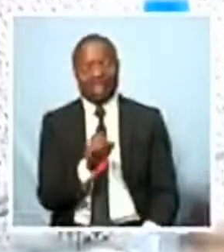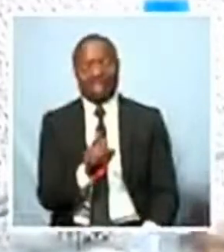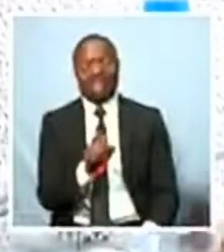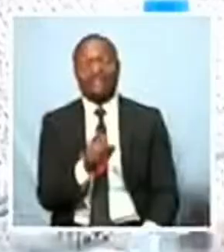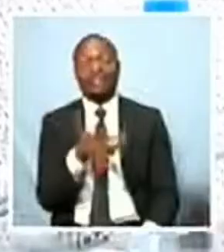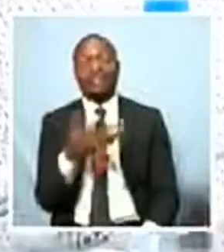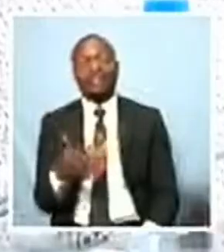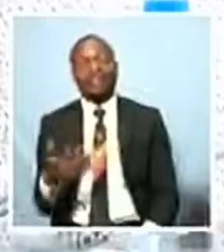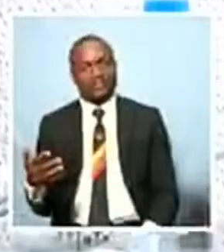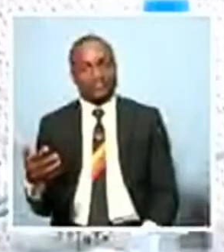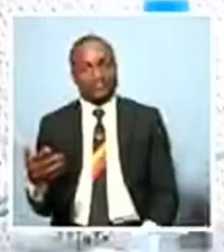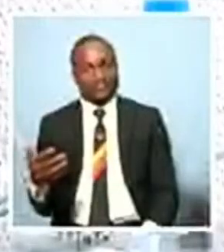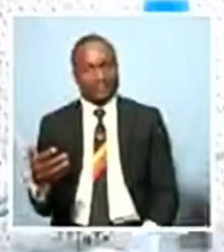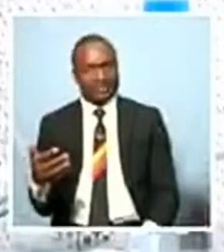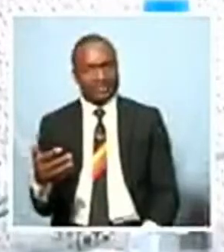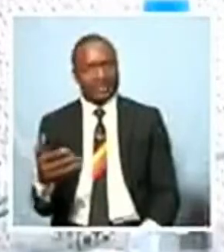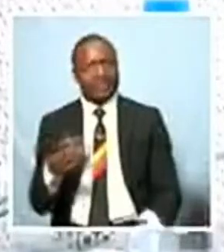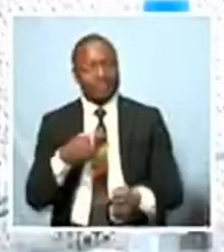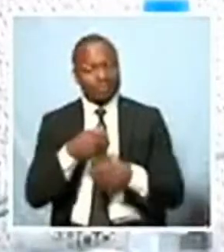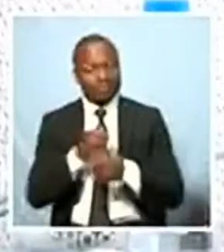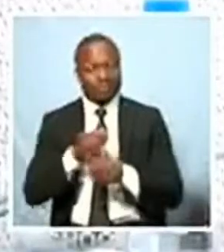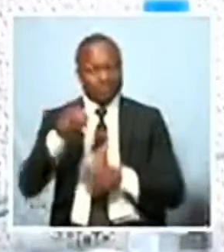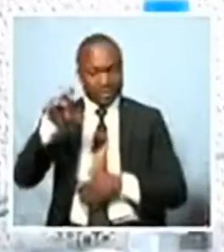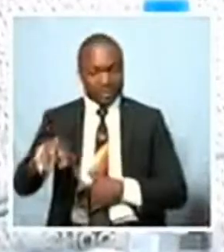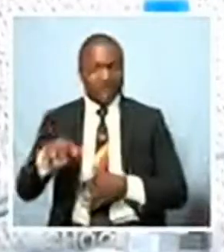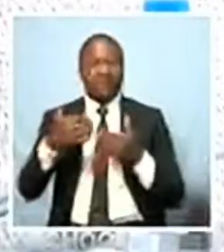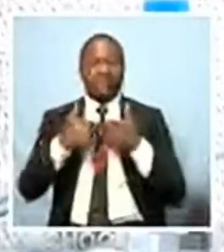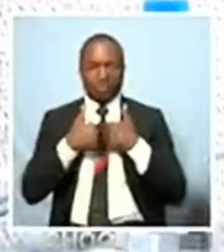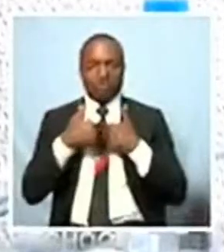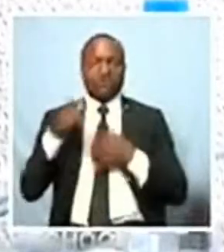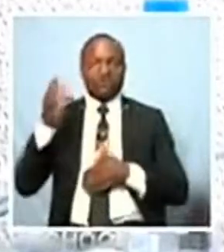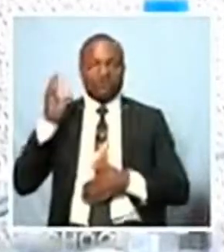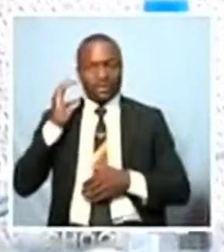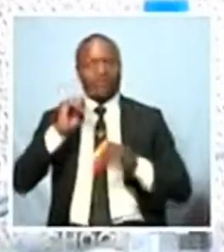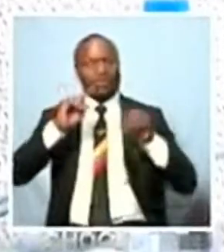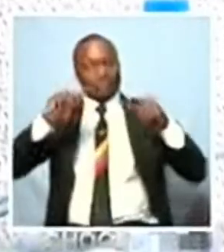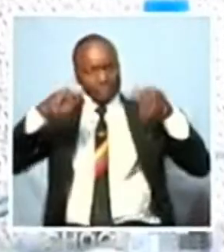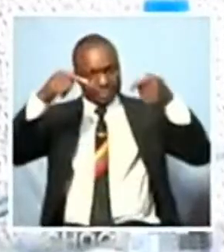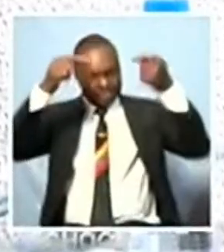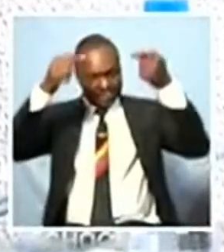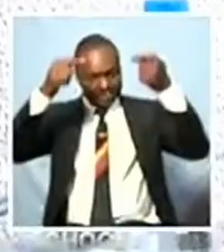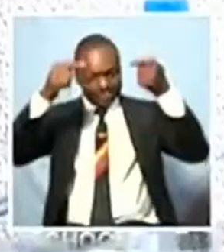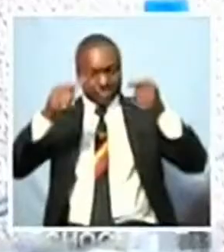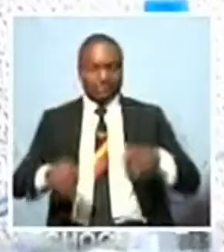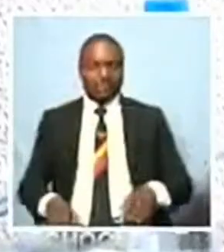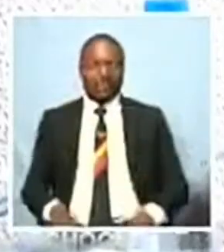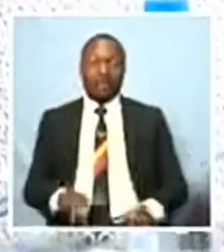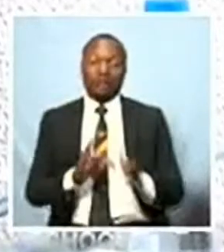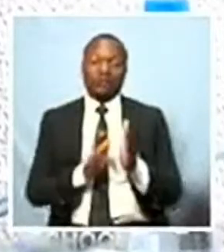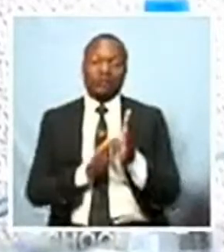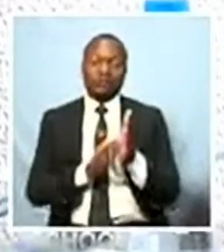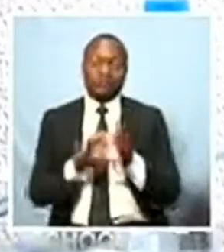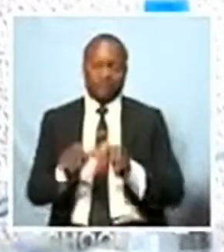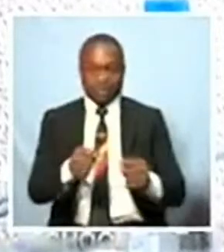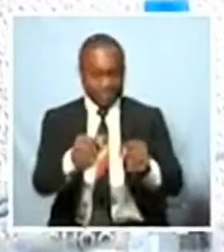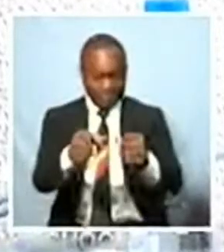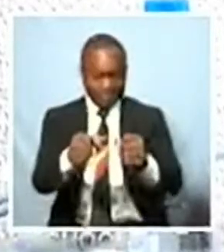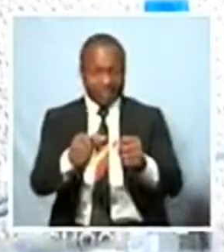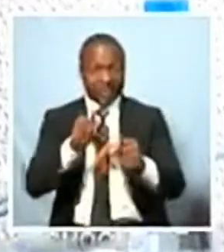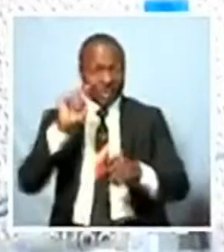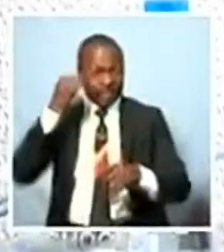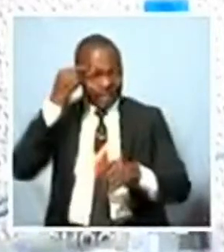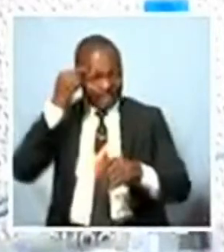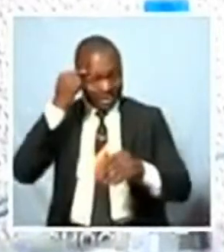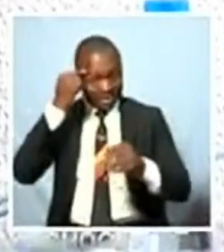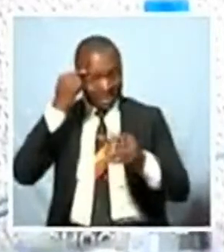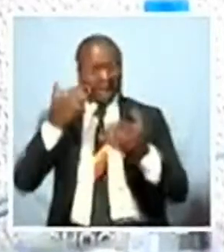arrangement always produces a child who has capacity to succeed in the school system. So government has